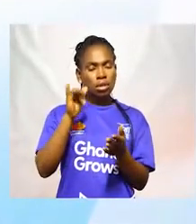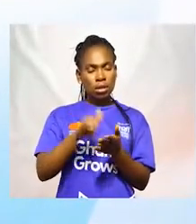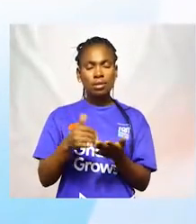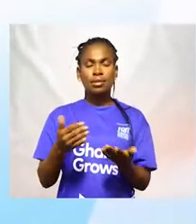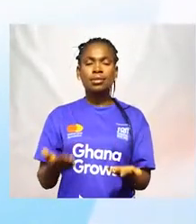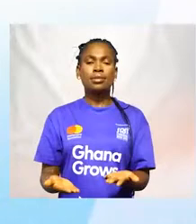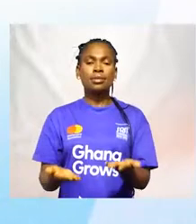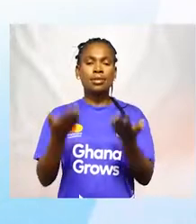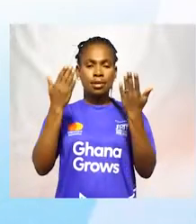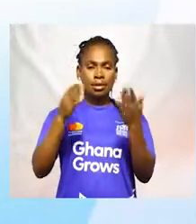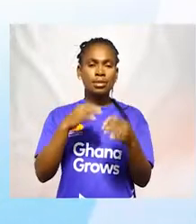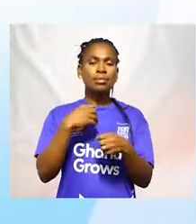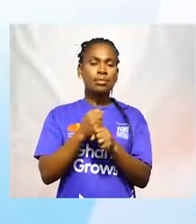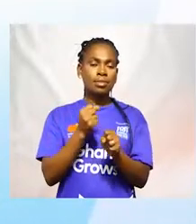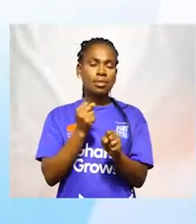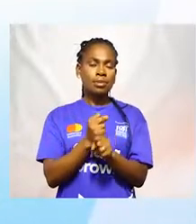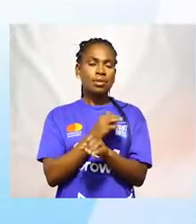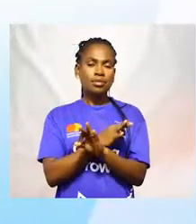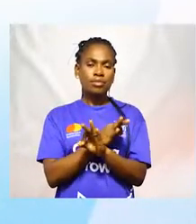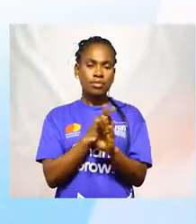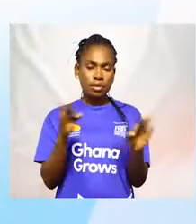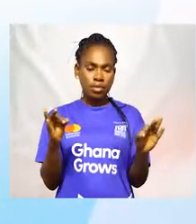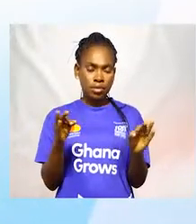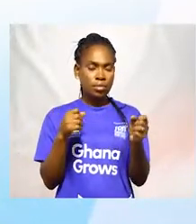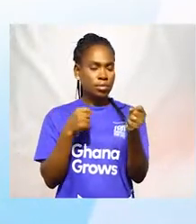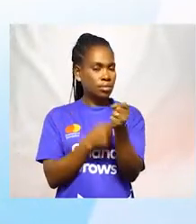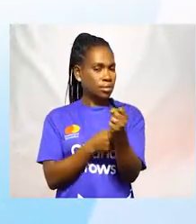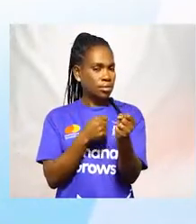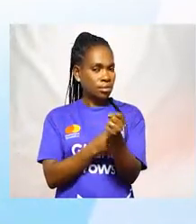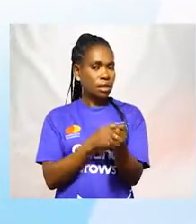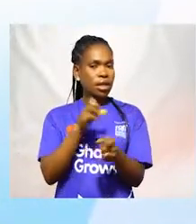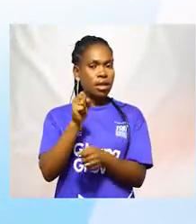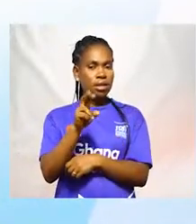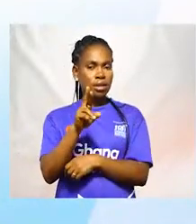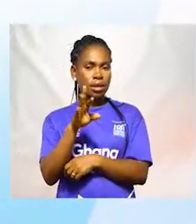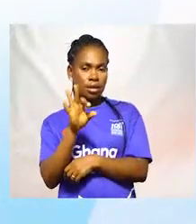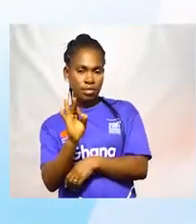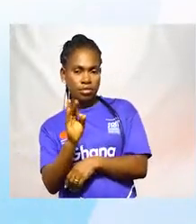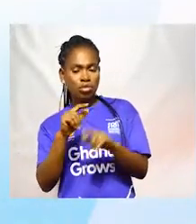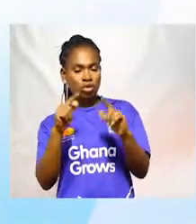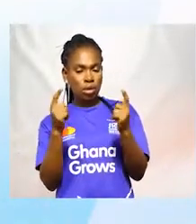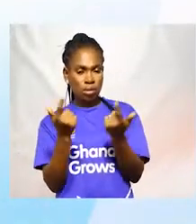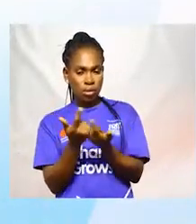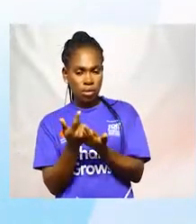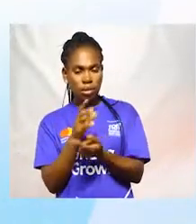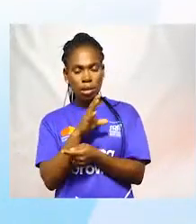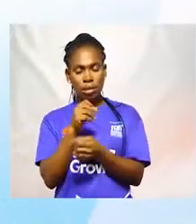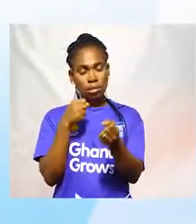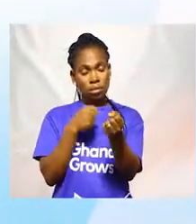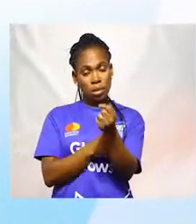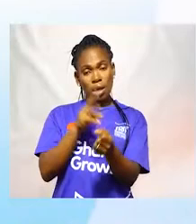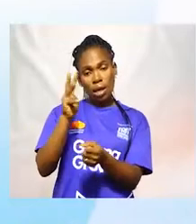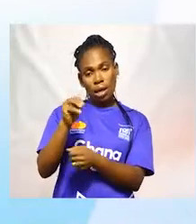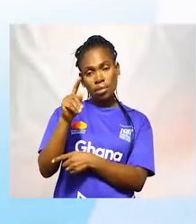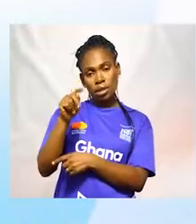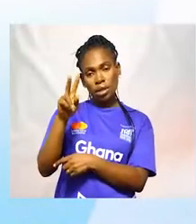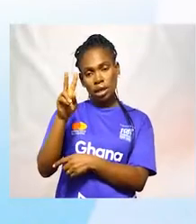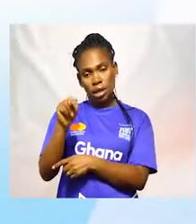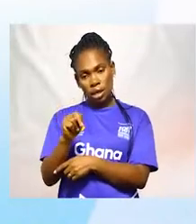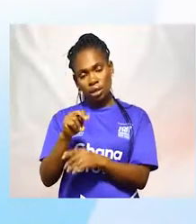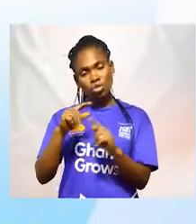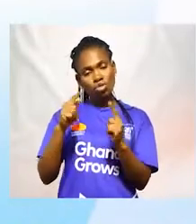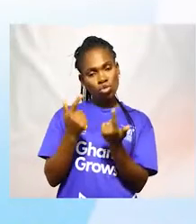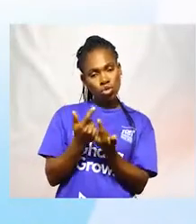and set them free. Springboard has been brought to you by the Springboard Roadshow Foundation and proudly sponsored by MTN Pulse and the Enterprise